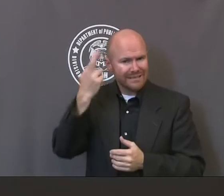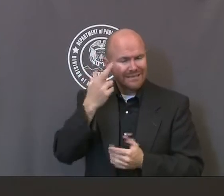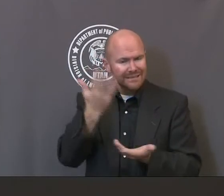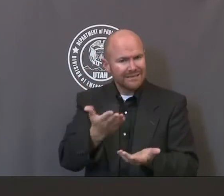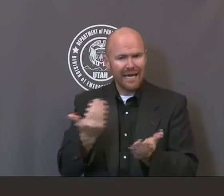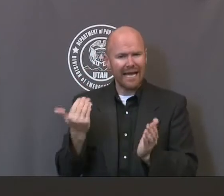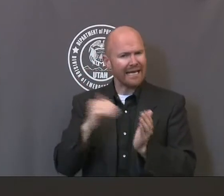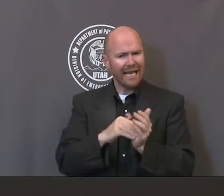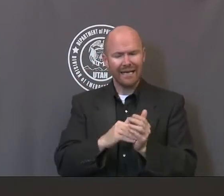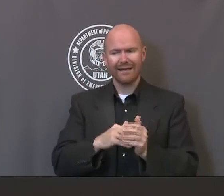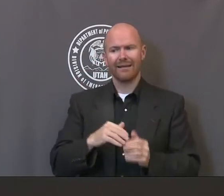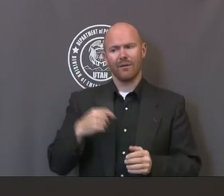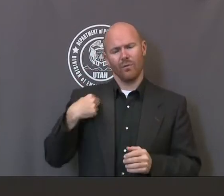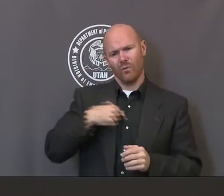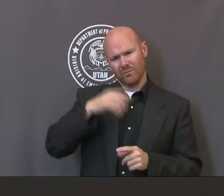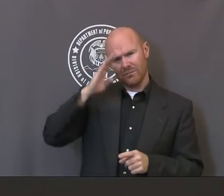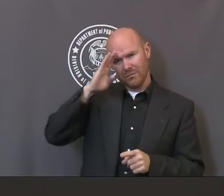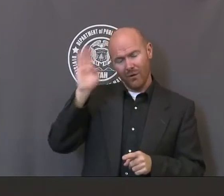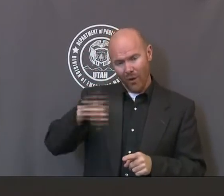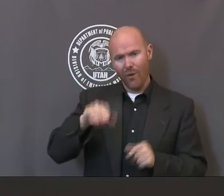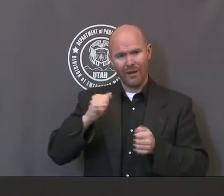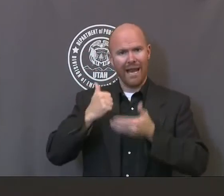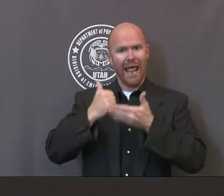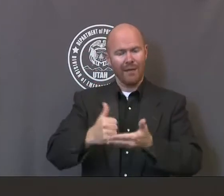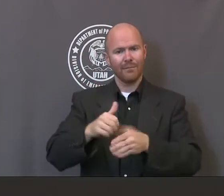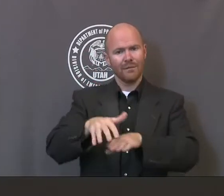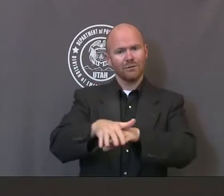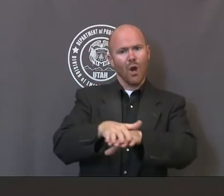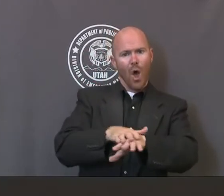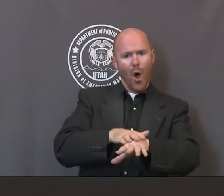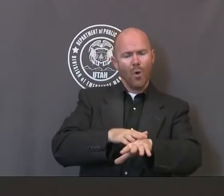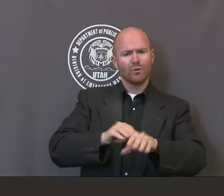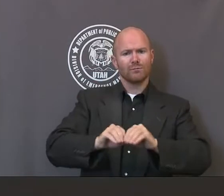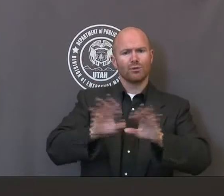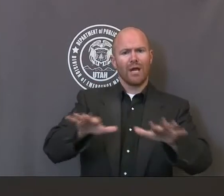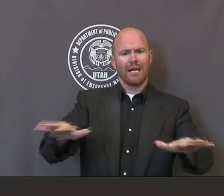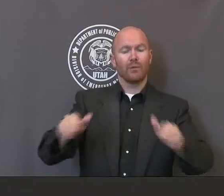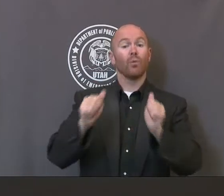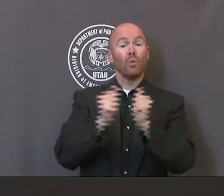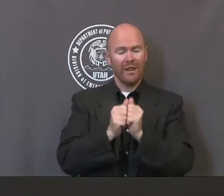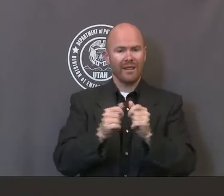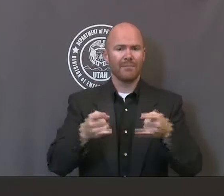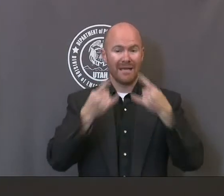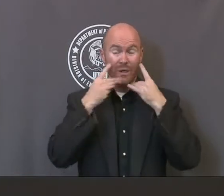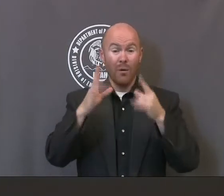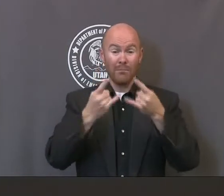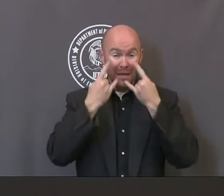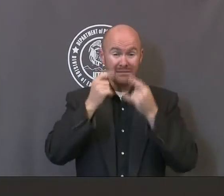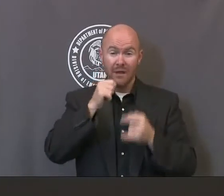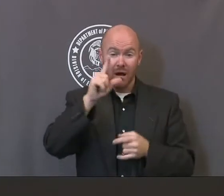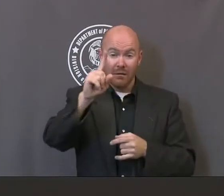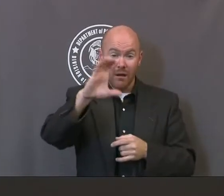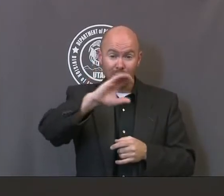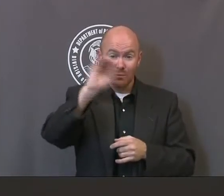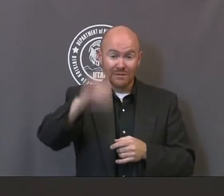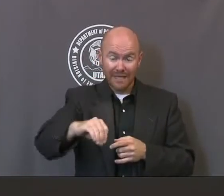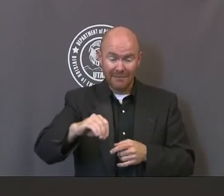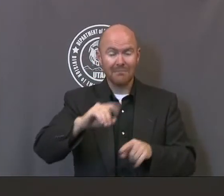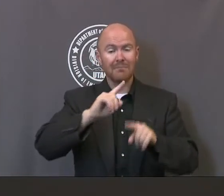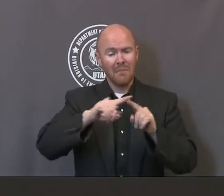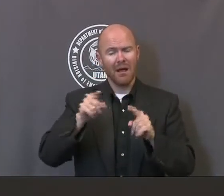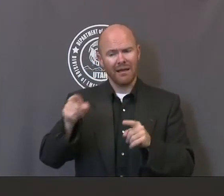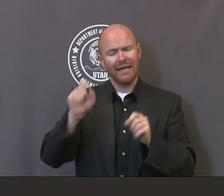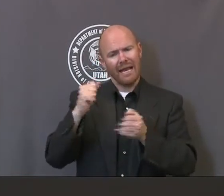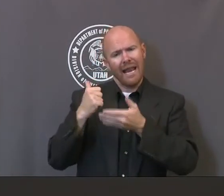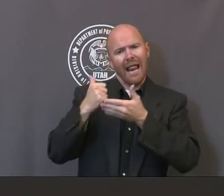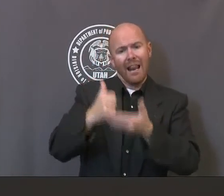it's something that we know that we can help slow the spread. It's not a cure-all. But it is something we can do without impacting negatively